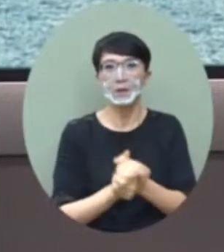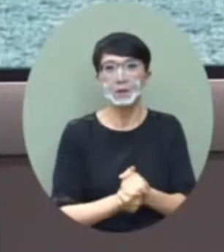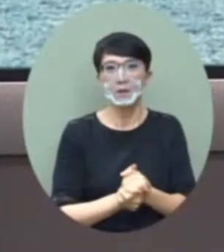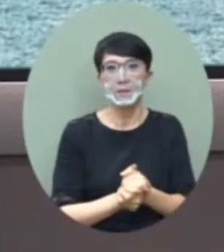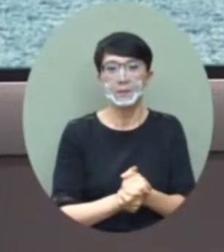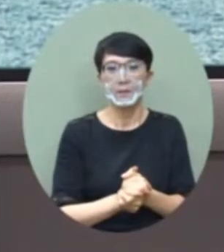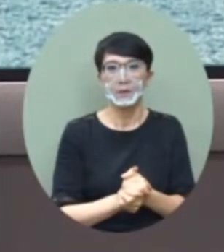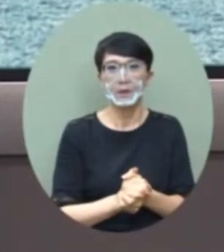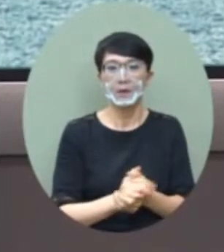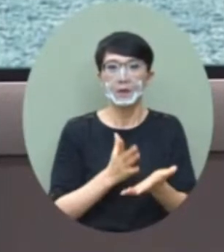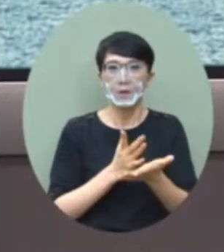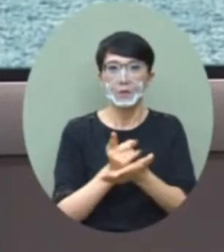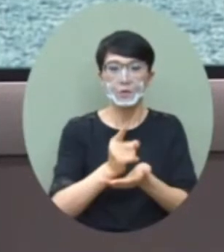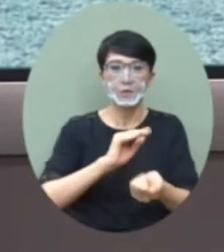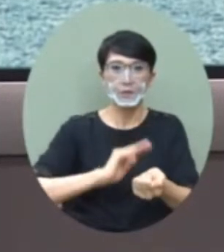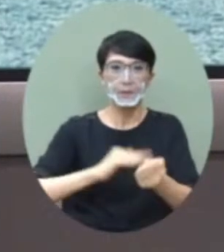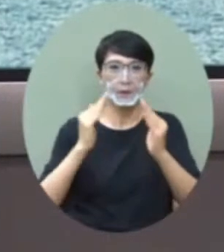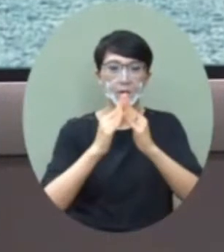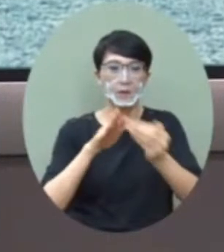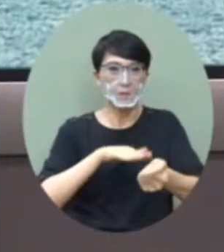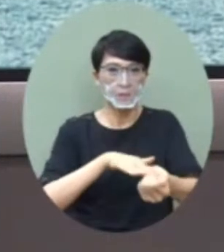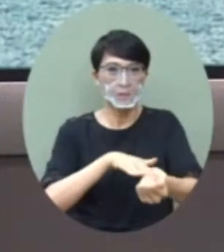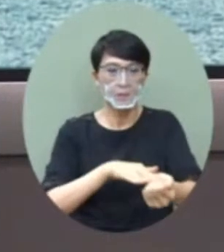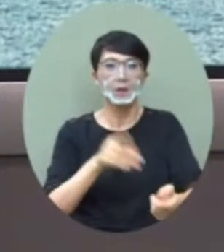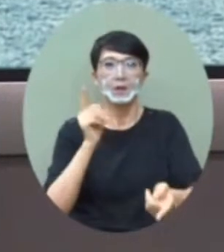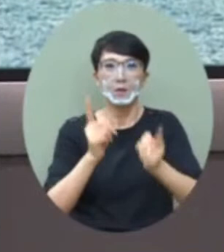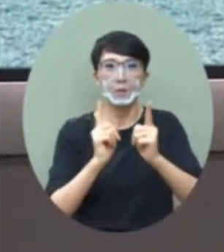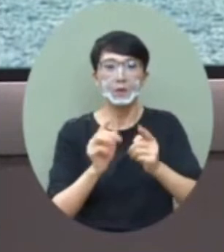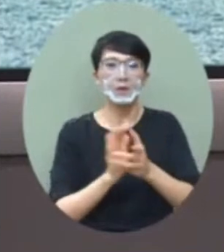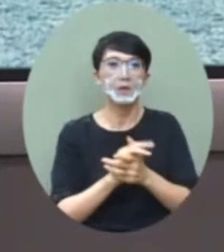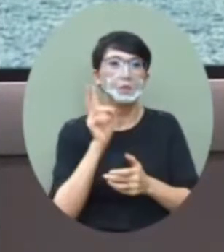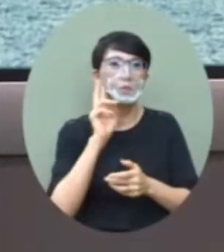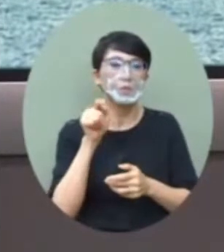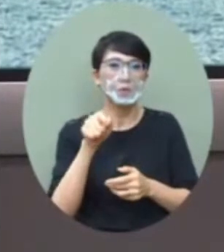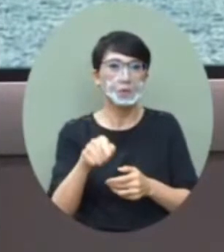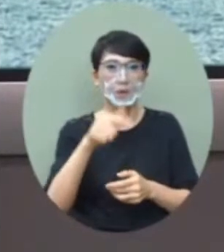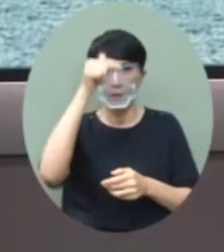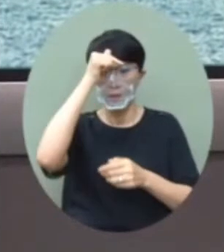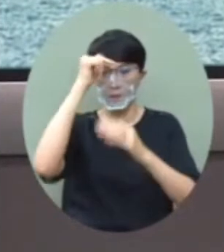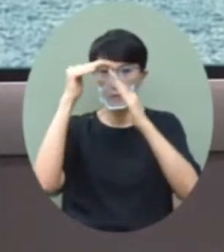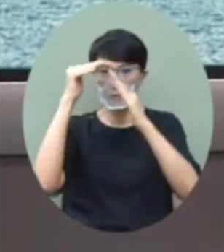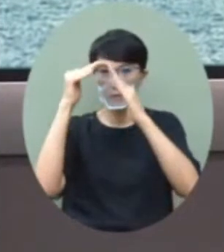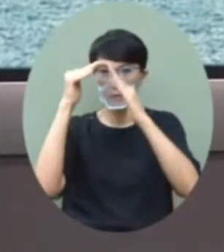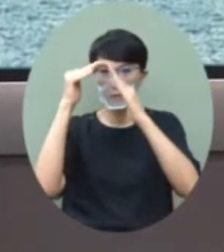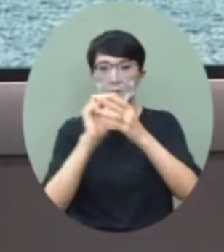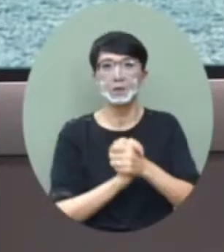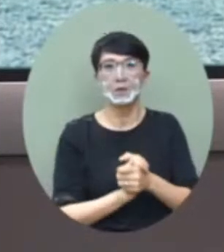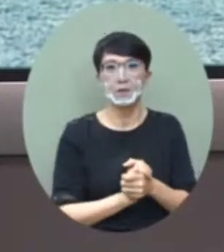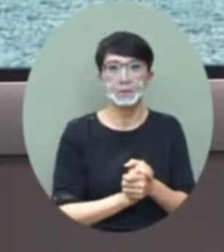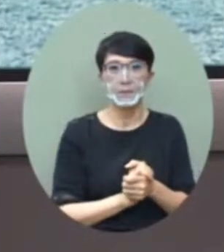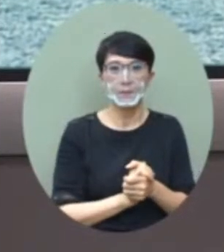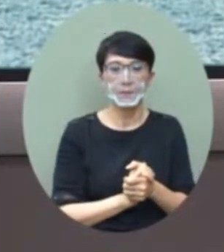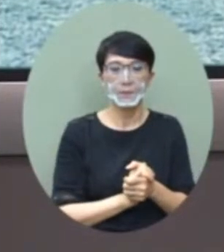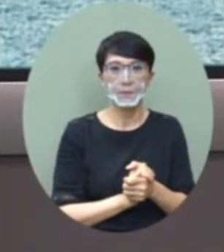the high-risk individuals would be transferred to our hospitals or